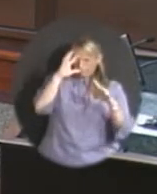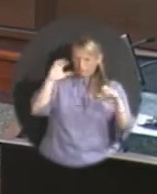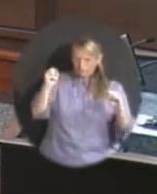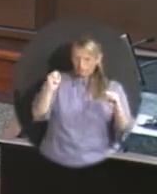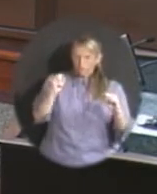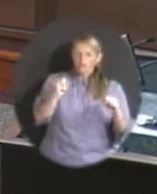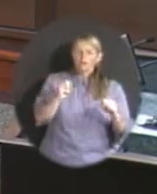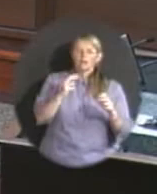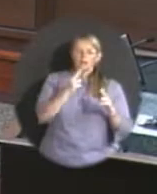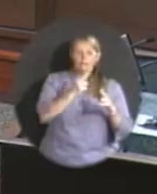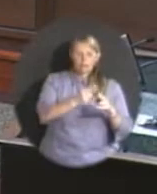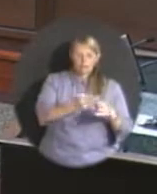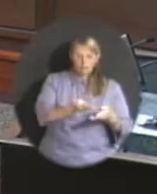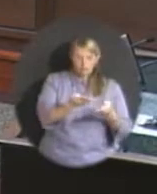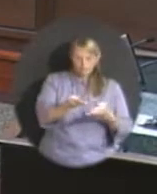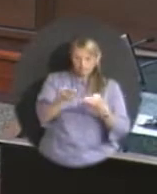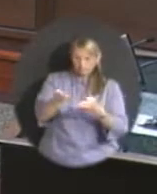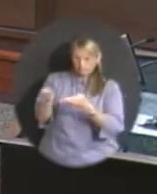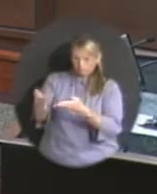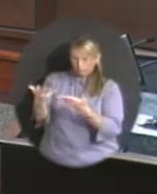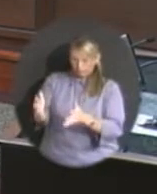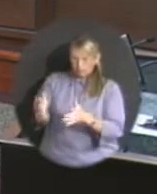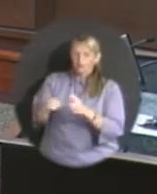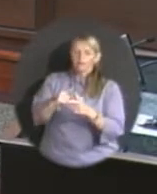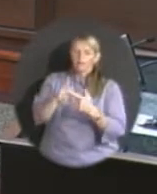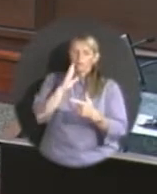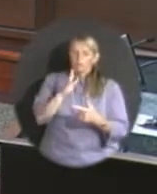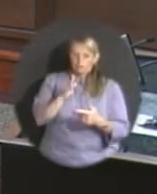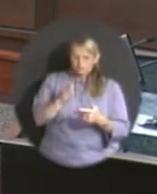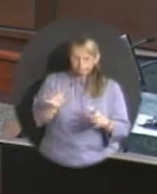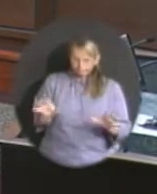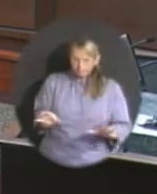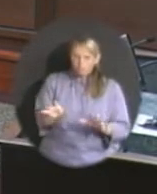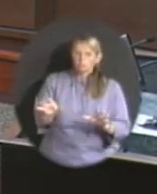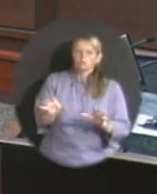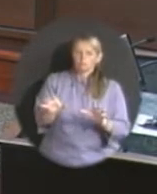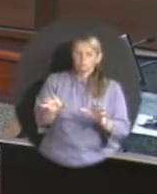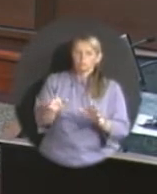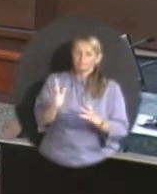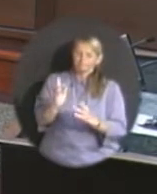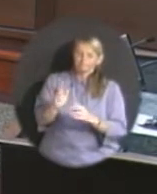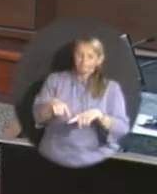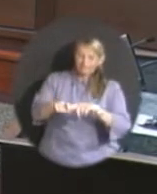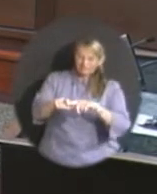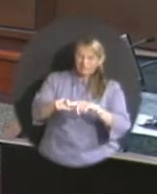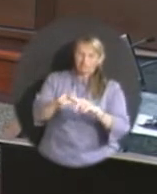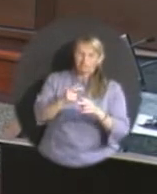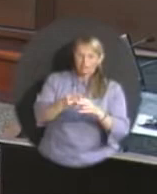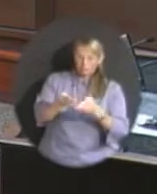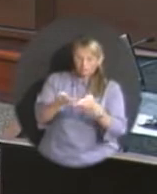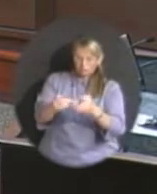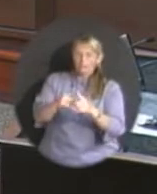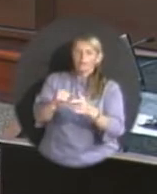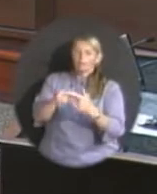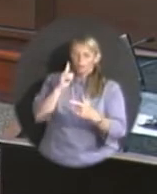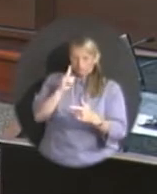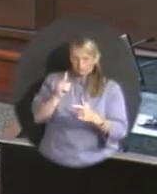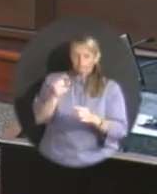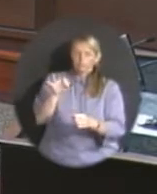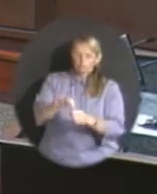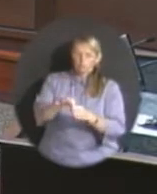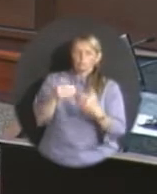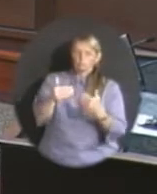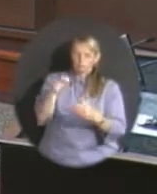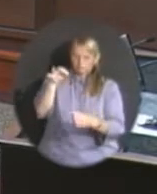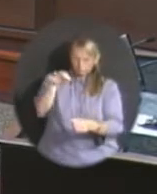nominations are in, then we would need a motion to cease nominations and second, and then we'd vote on the cease nominations, and then we'd vote to elect the president. So